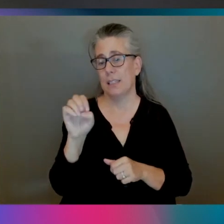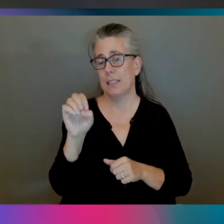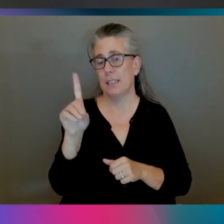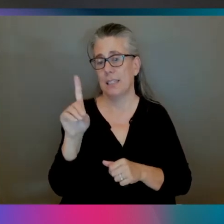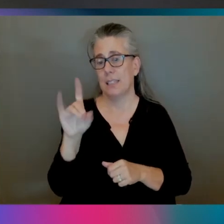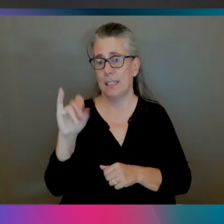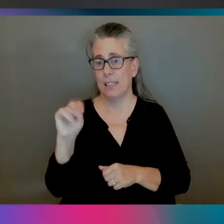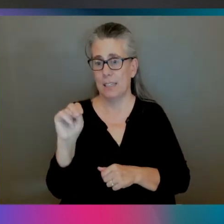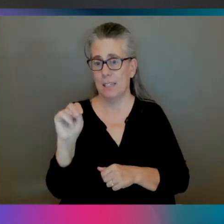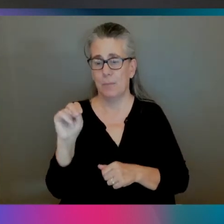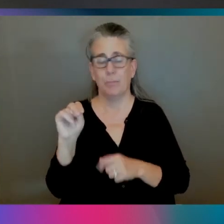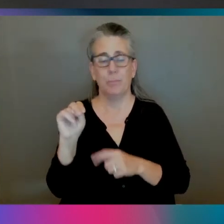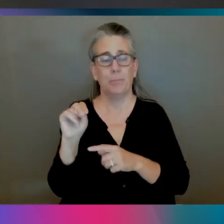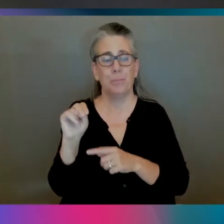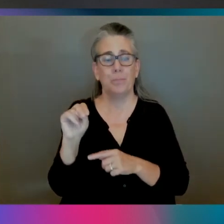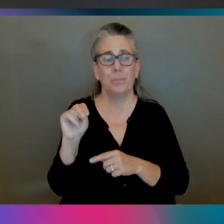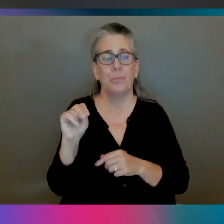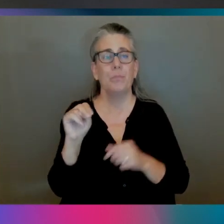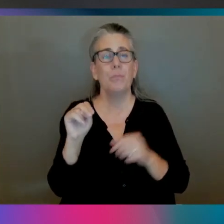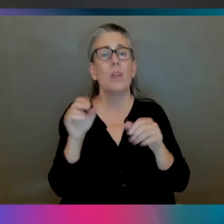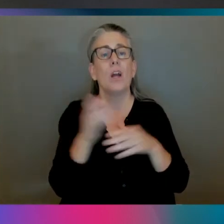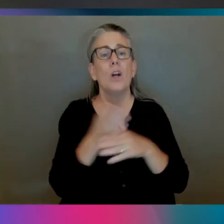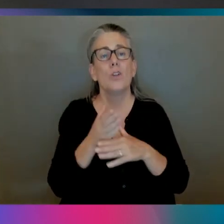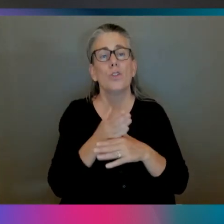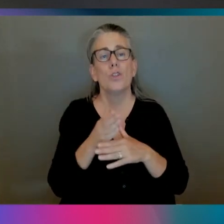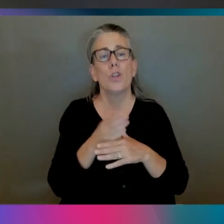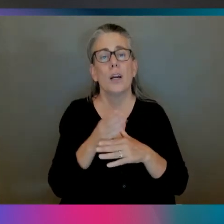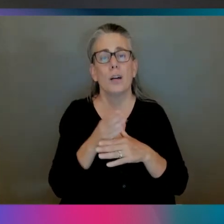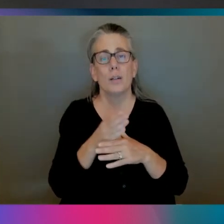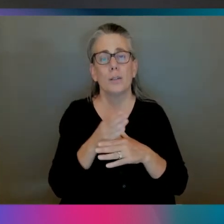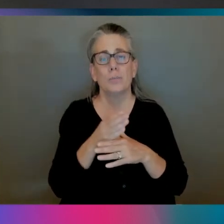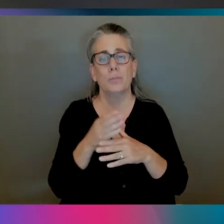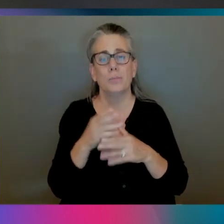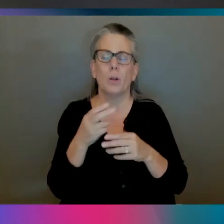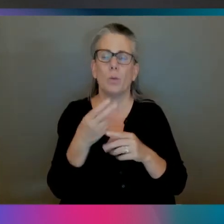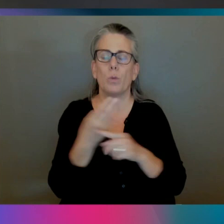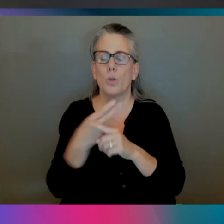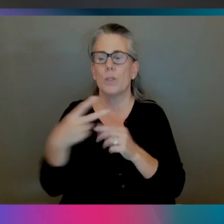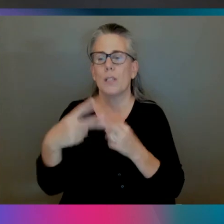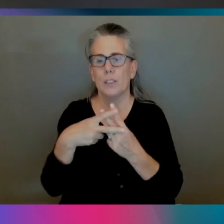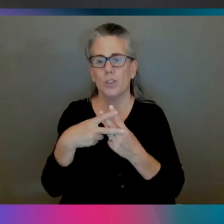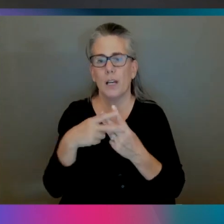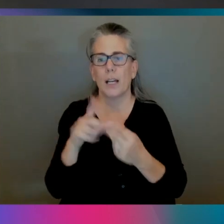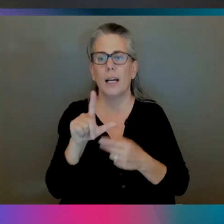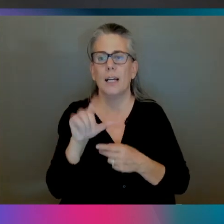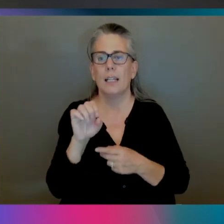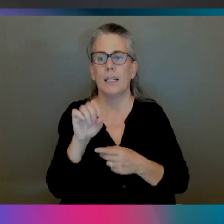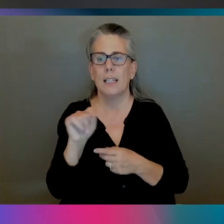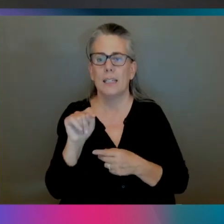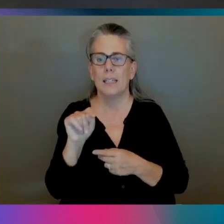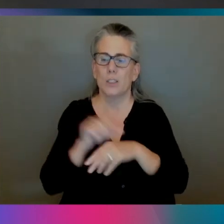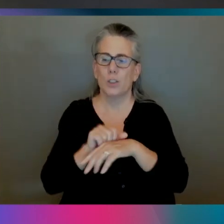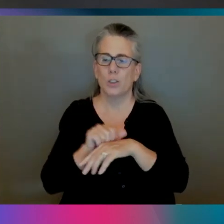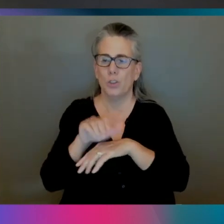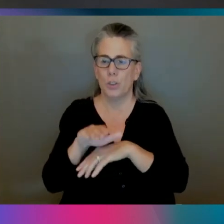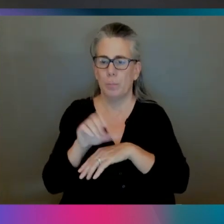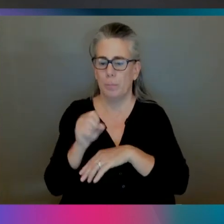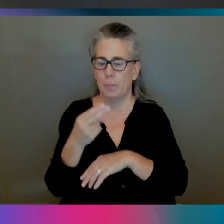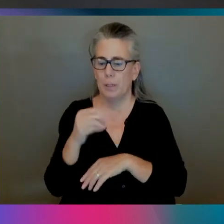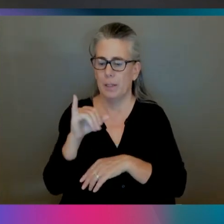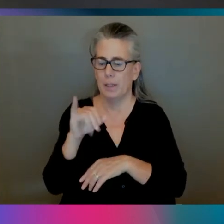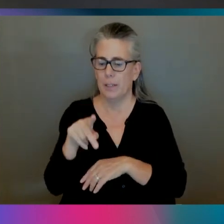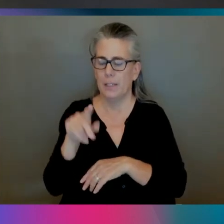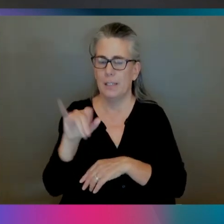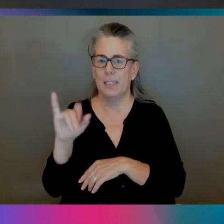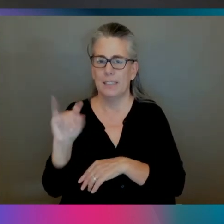your use cases and problems you're trying to solve. Post that response on LinkedIn using hashtag Let's Ship It. Tag myself, Aaron S. Hunter,